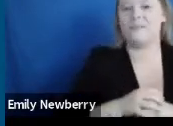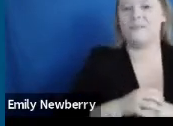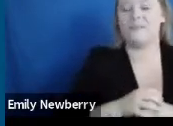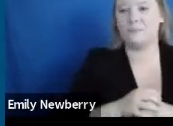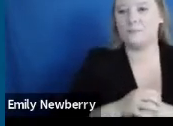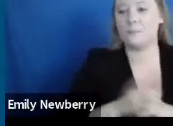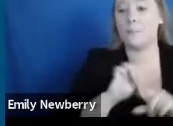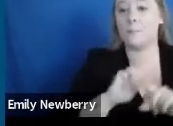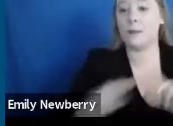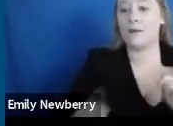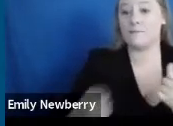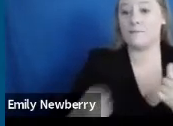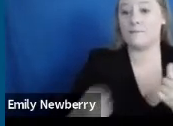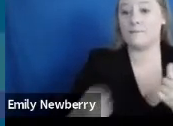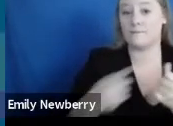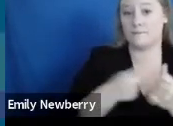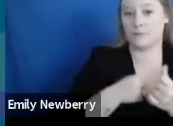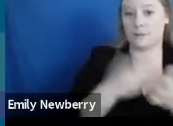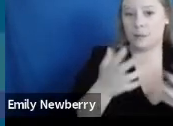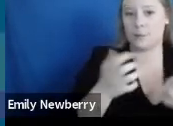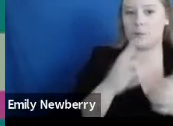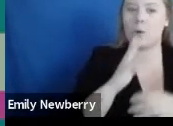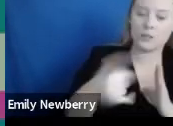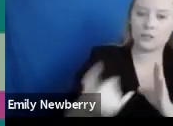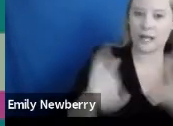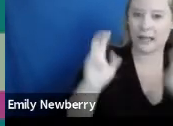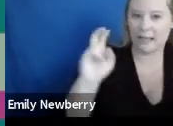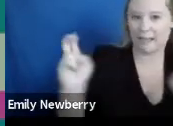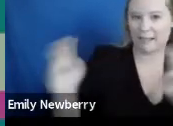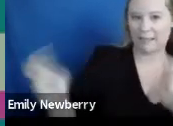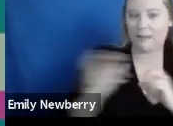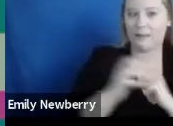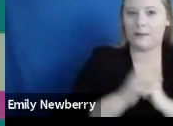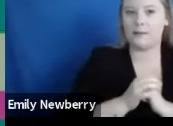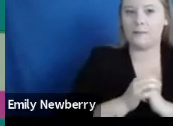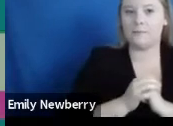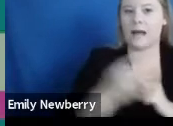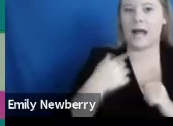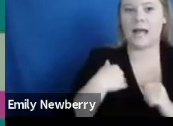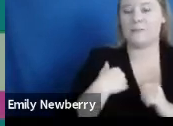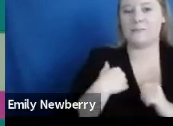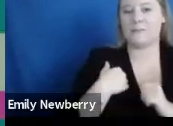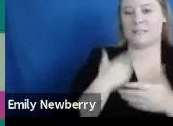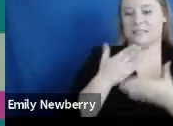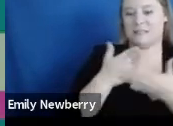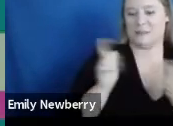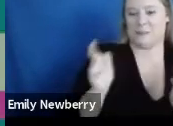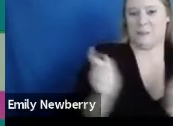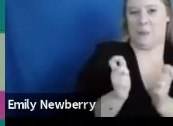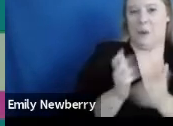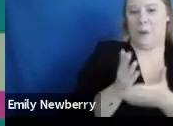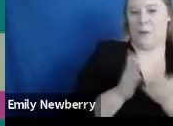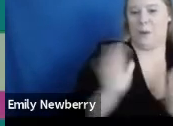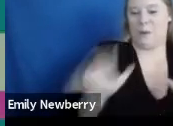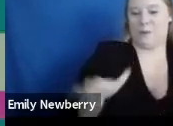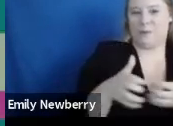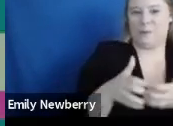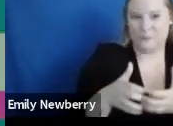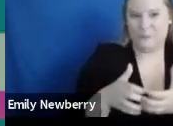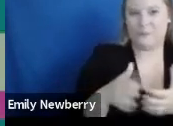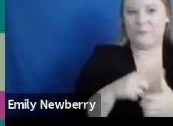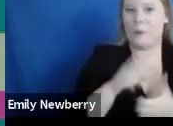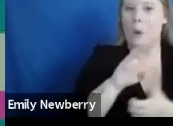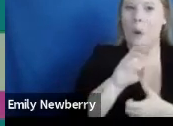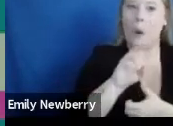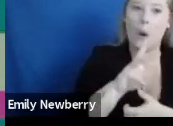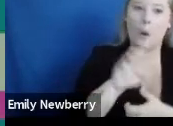is talk about our project team. So I'm just a small part of this. We've got Owen Lofton, Tricia